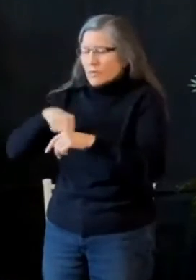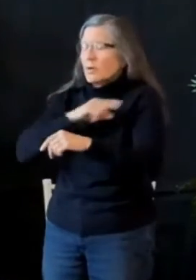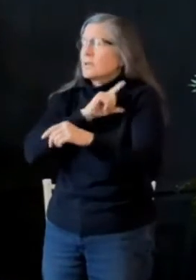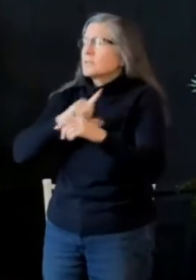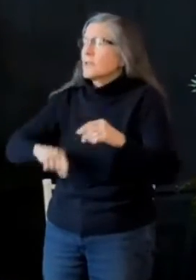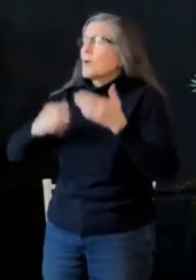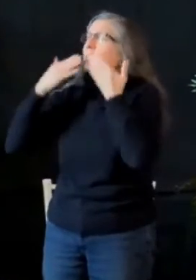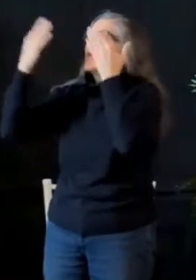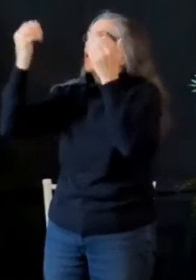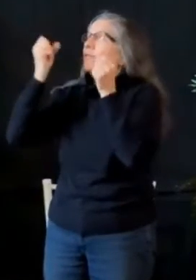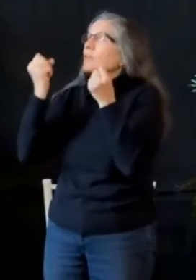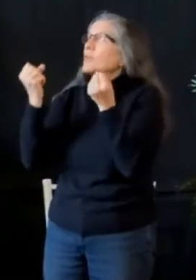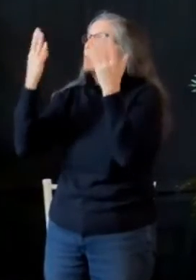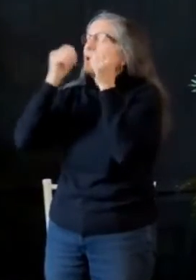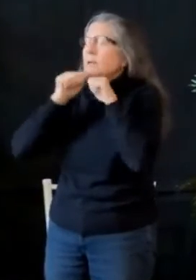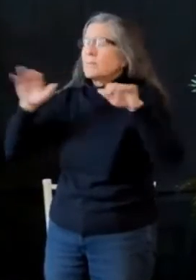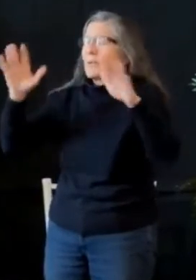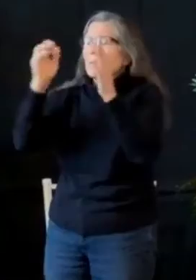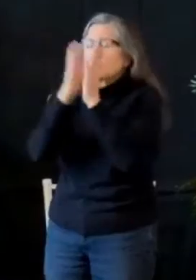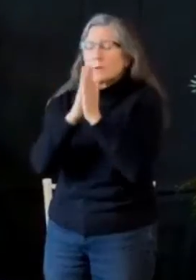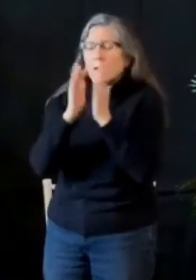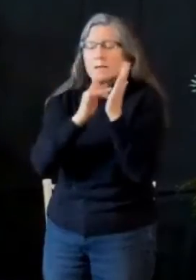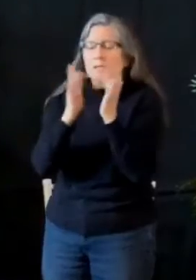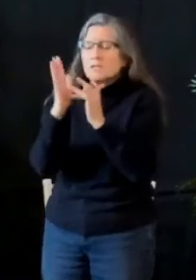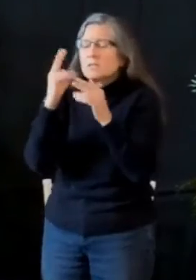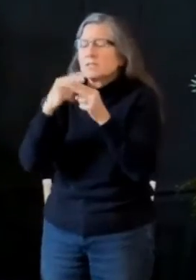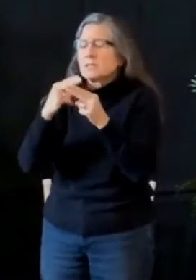many blessings, and we pray this in Jesus' name. Amen.